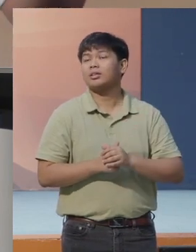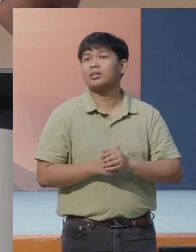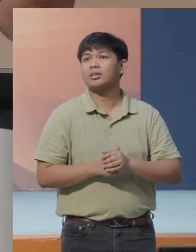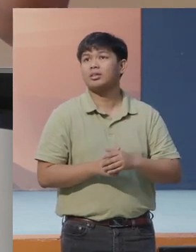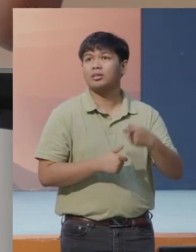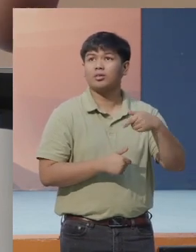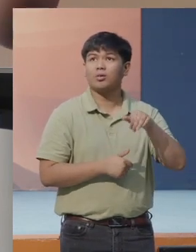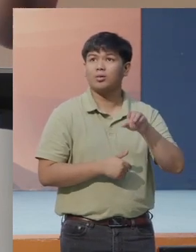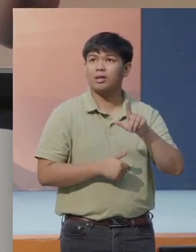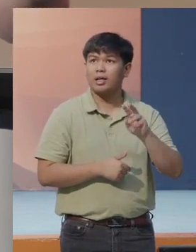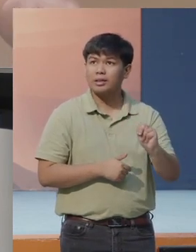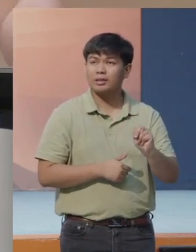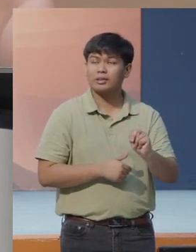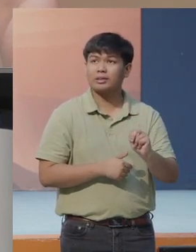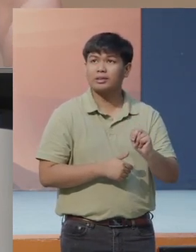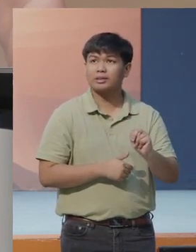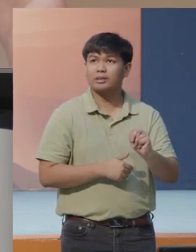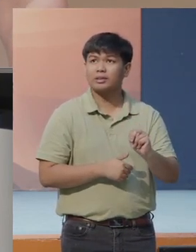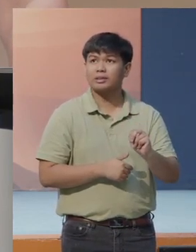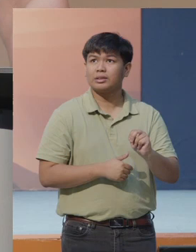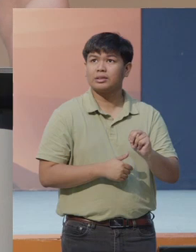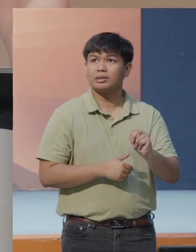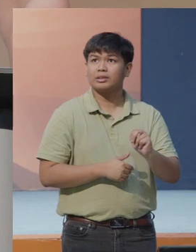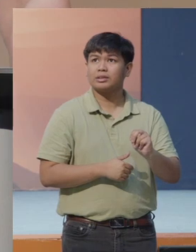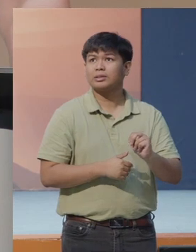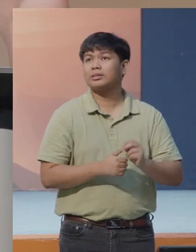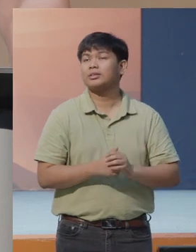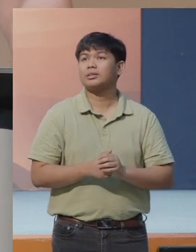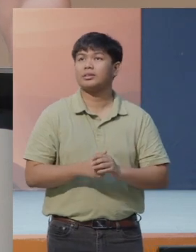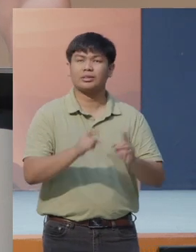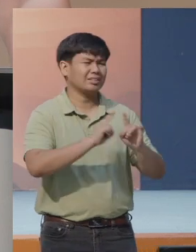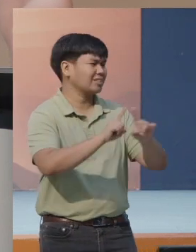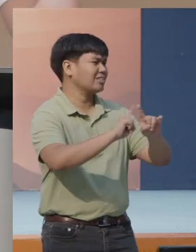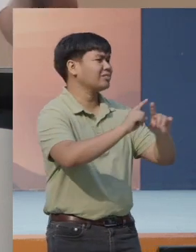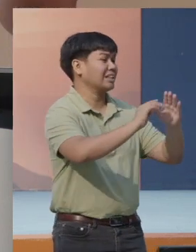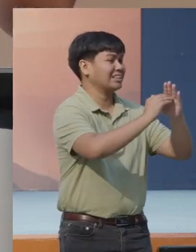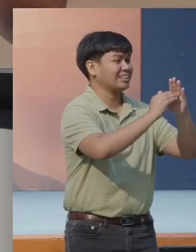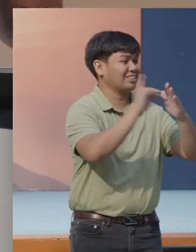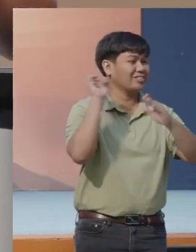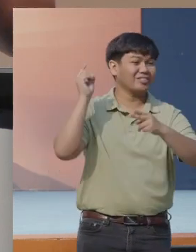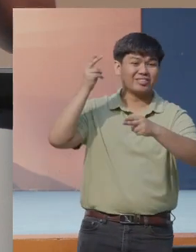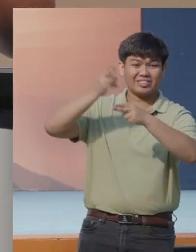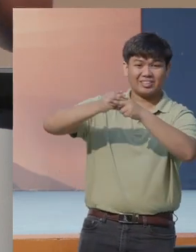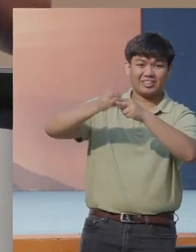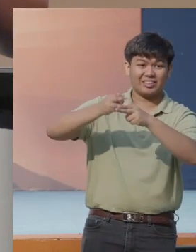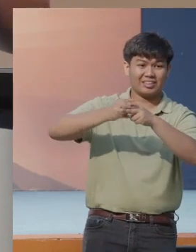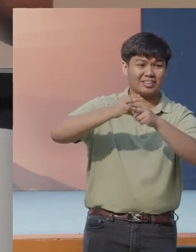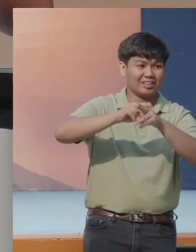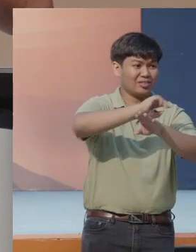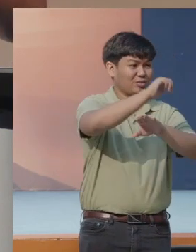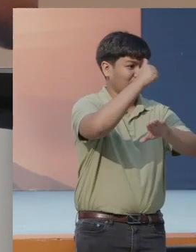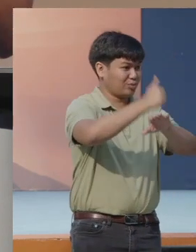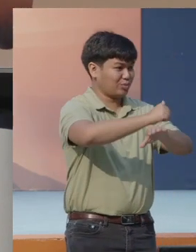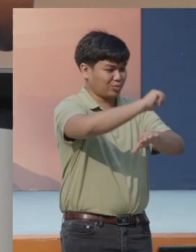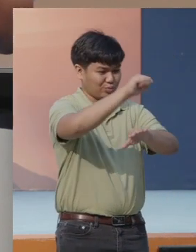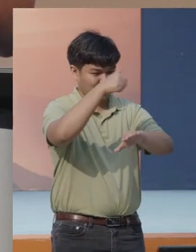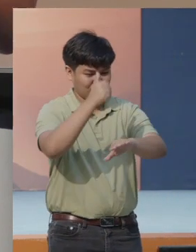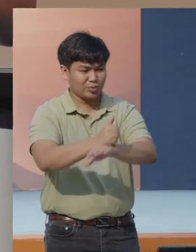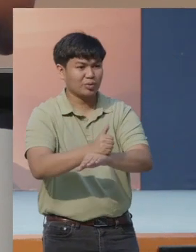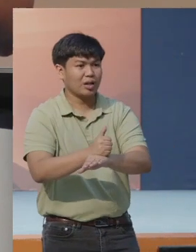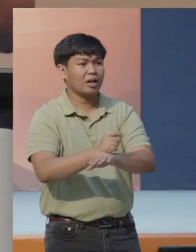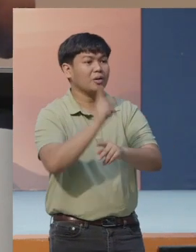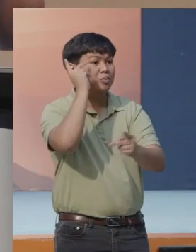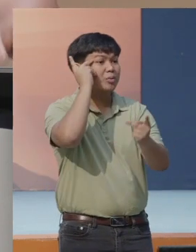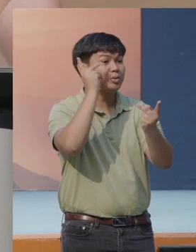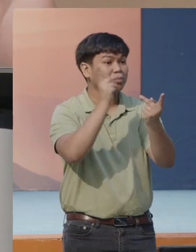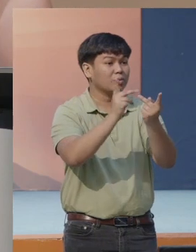Gad, and Golan in Bashan, from the tribe of Manasseh. These were the cities designated for all